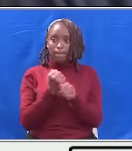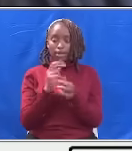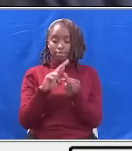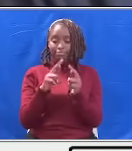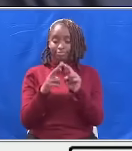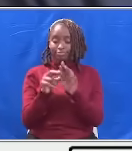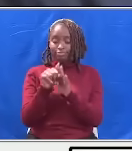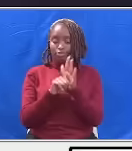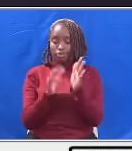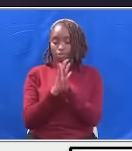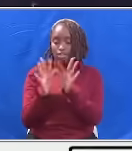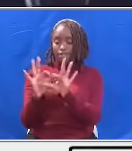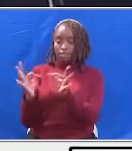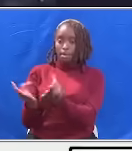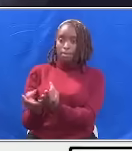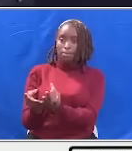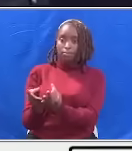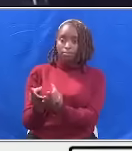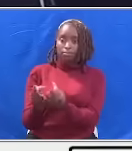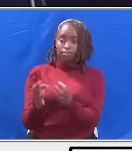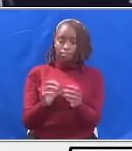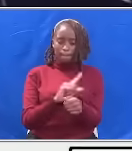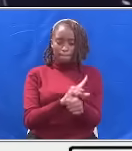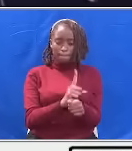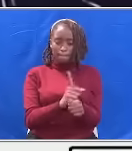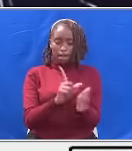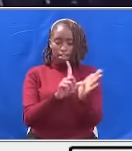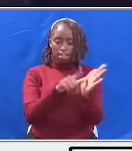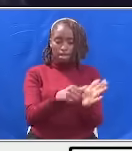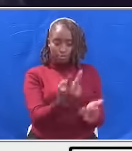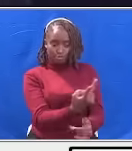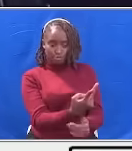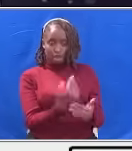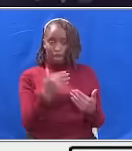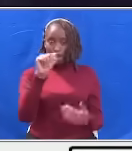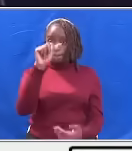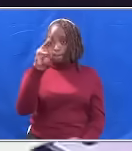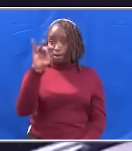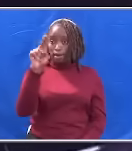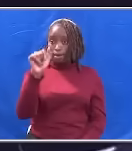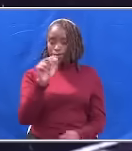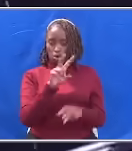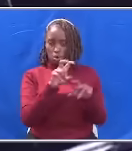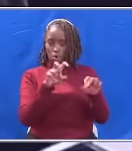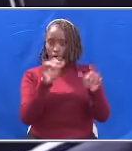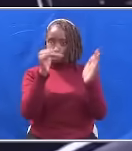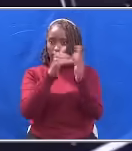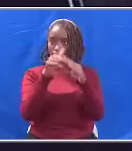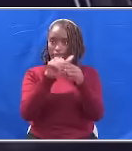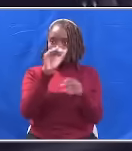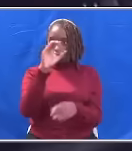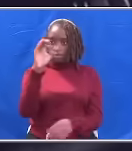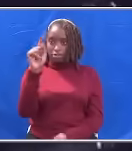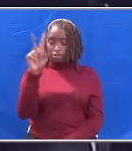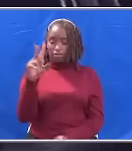family. And minutes later, the two, Amina and Nusweba, are caught on CCTV camera boarding a